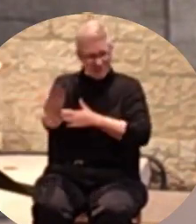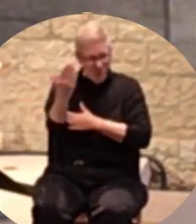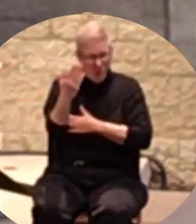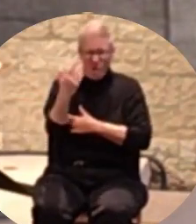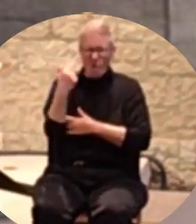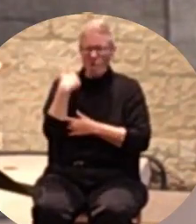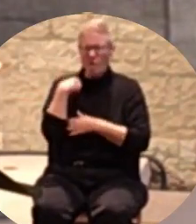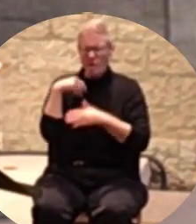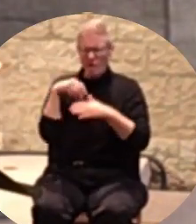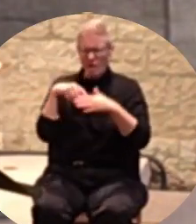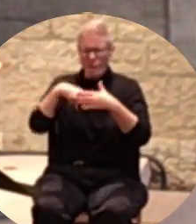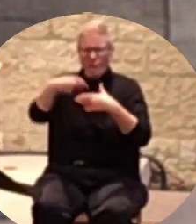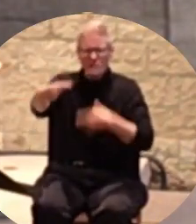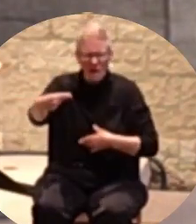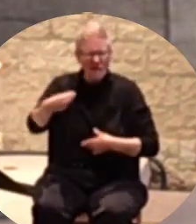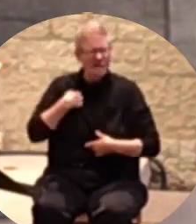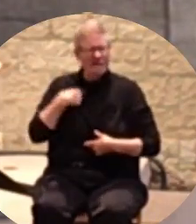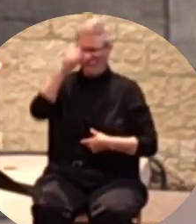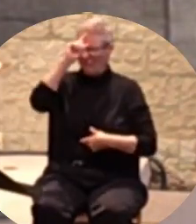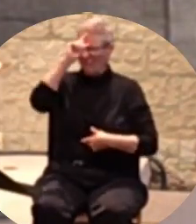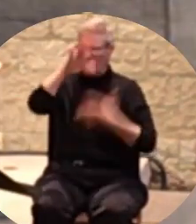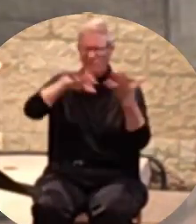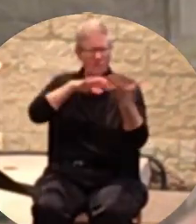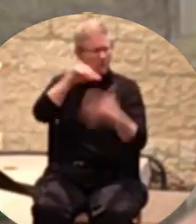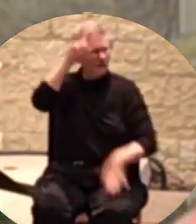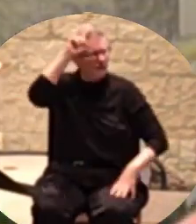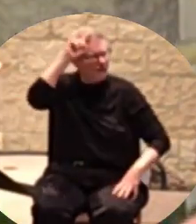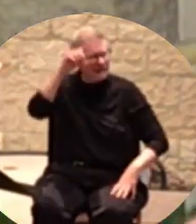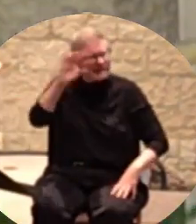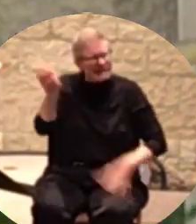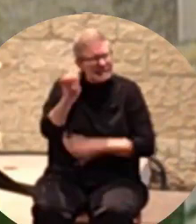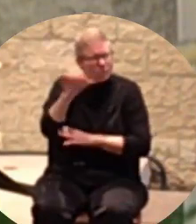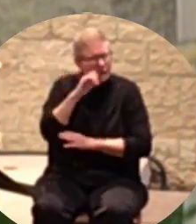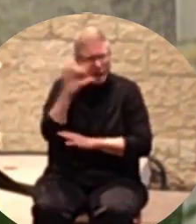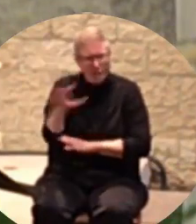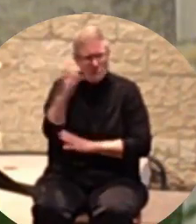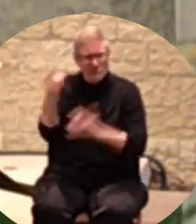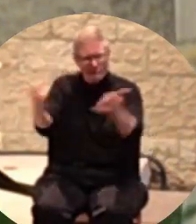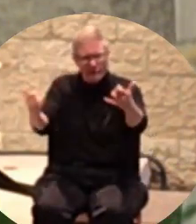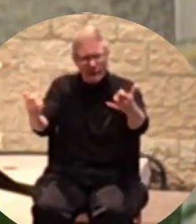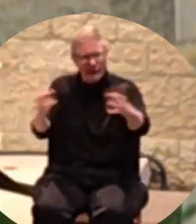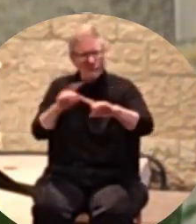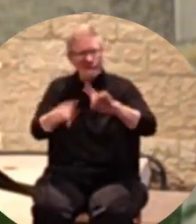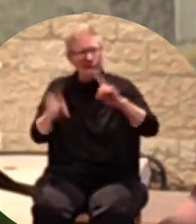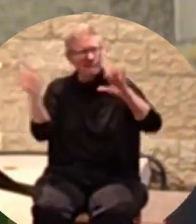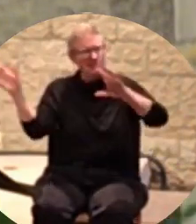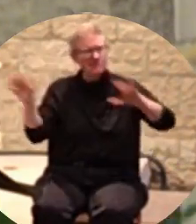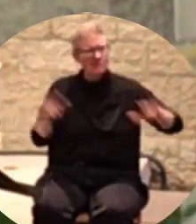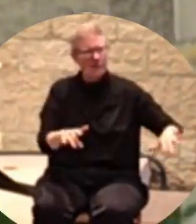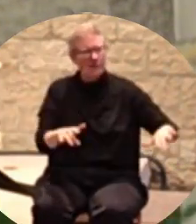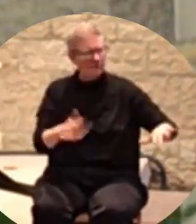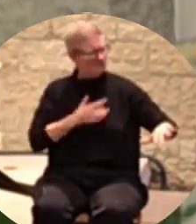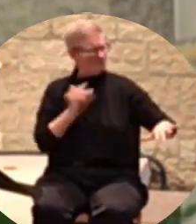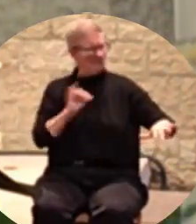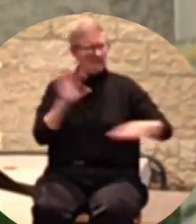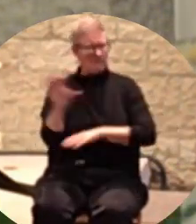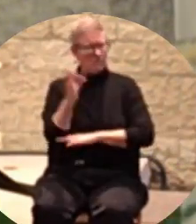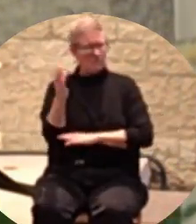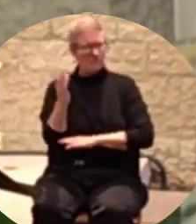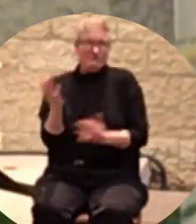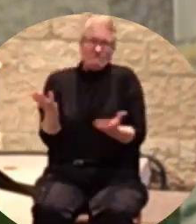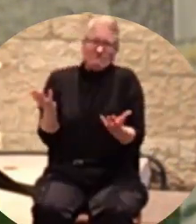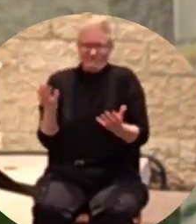a little confused. I thought, this is Easter. We're not celebrating Christmas today. And yet with the snow, it felt a little bit like Christmas